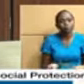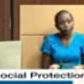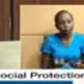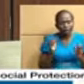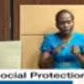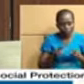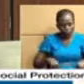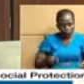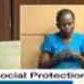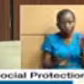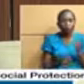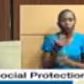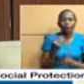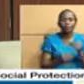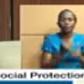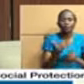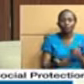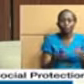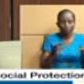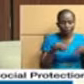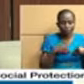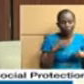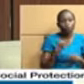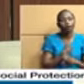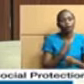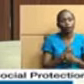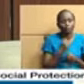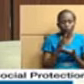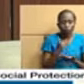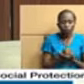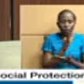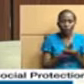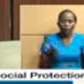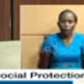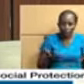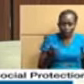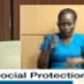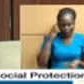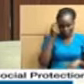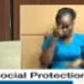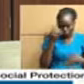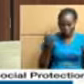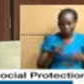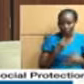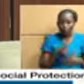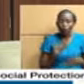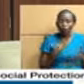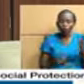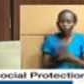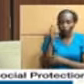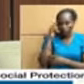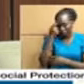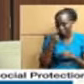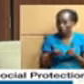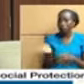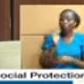a system and even allow it to work? Because there is somewhere where government seems to want to create a system and then goes back